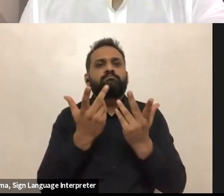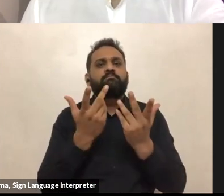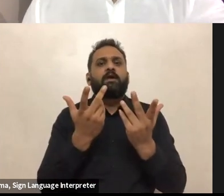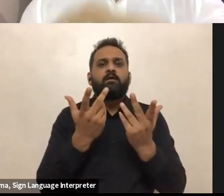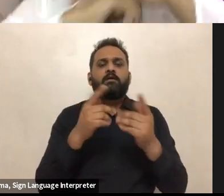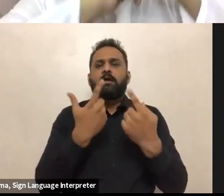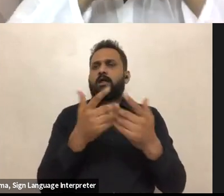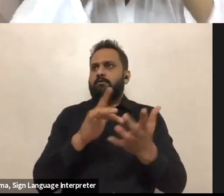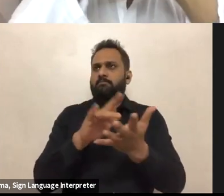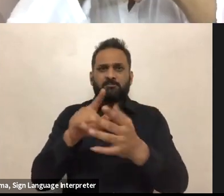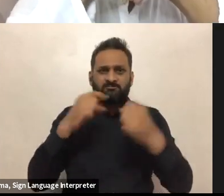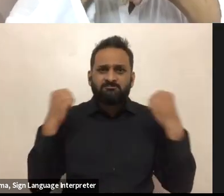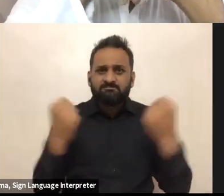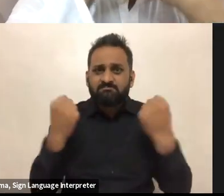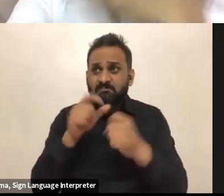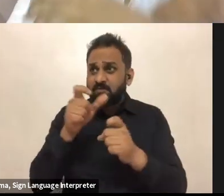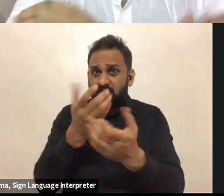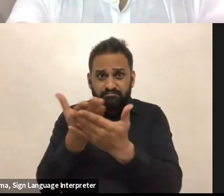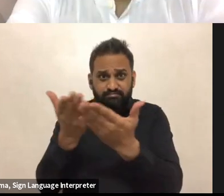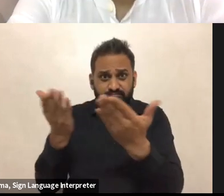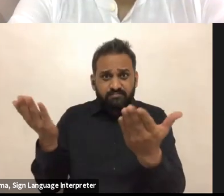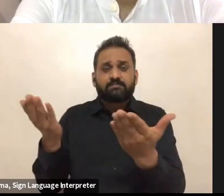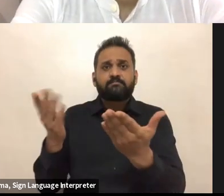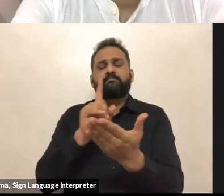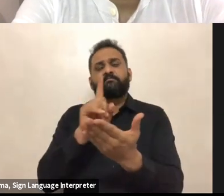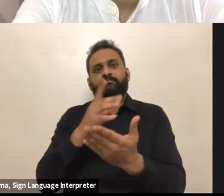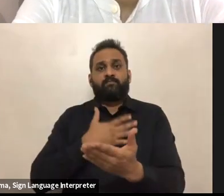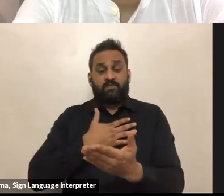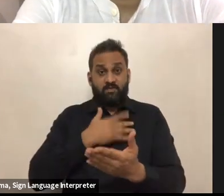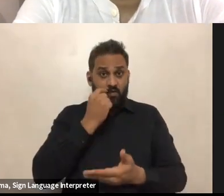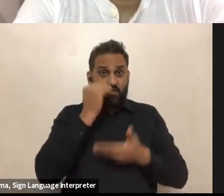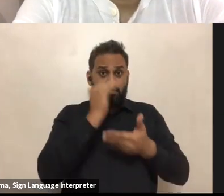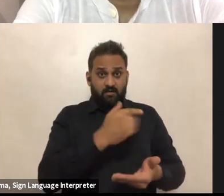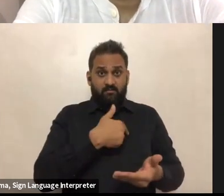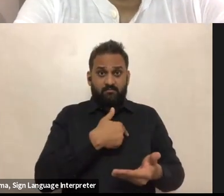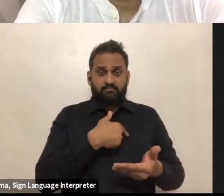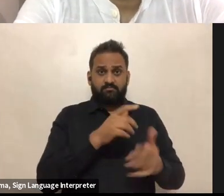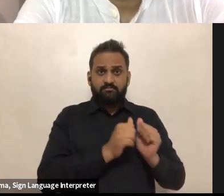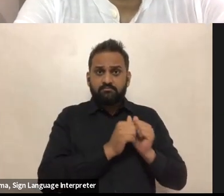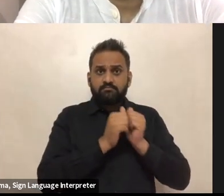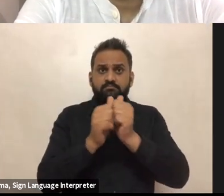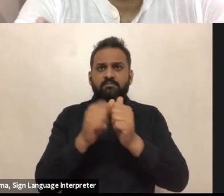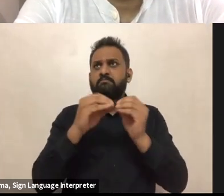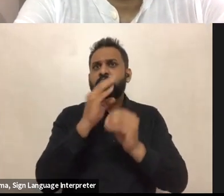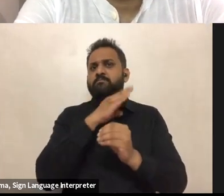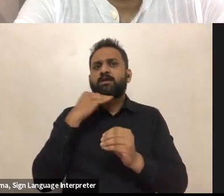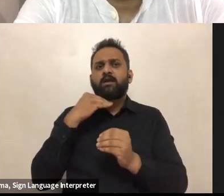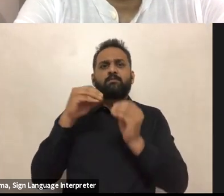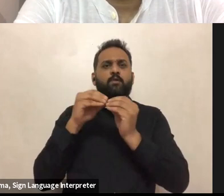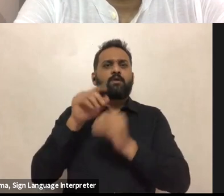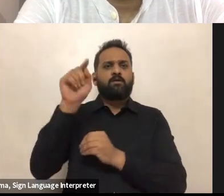of struggle for a lot of people. But I took my sons to the skate park in Bandra a few weeks ago, and